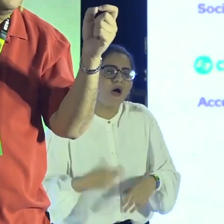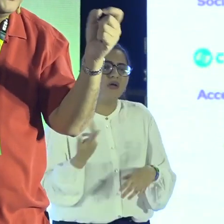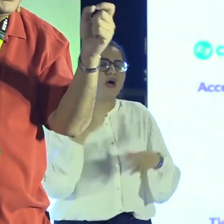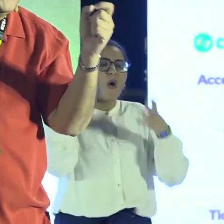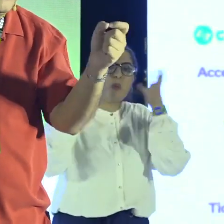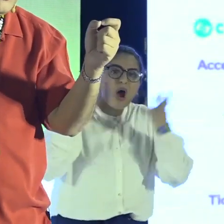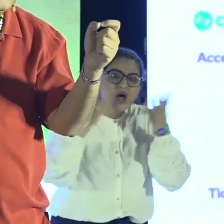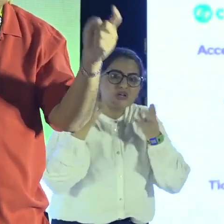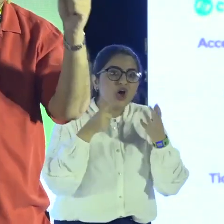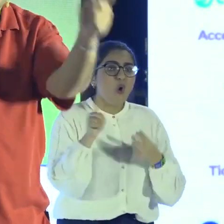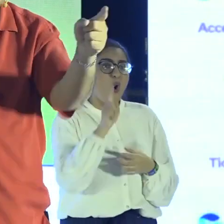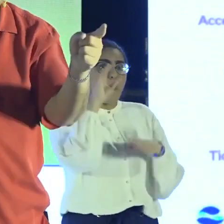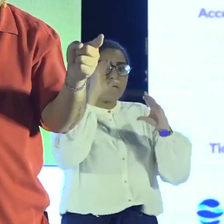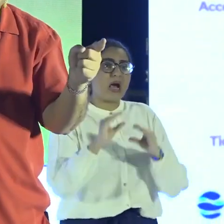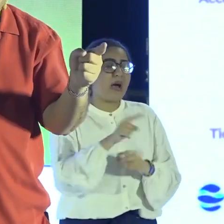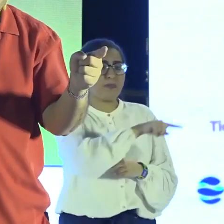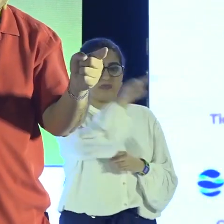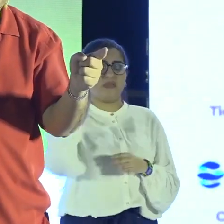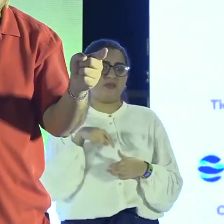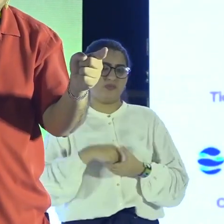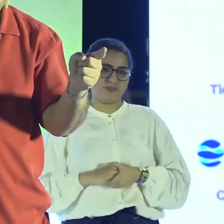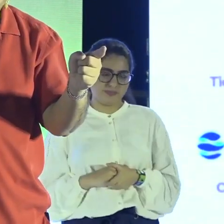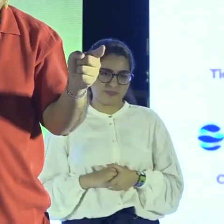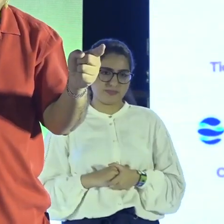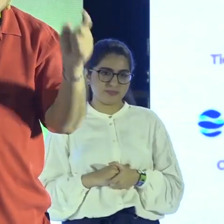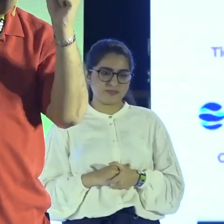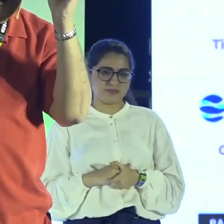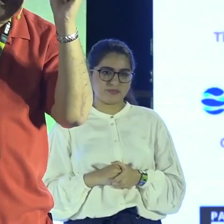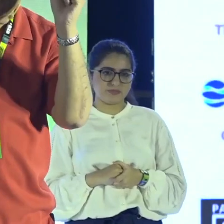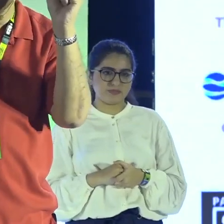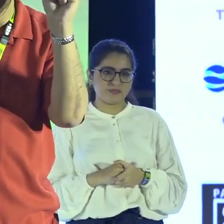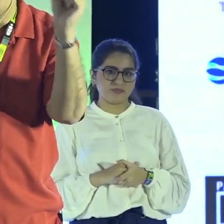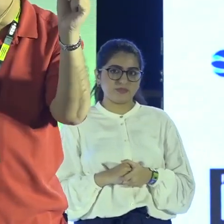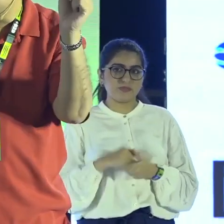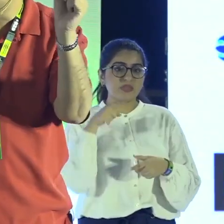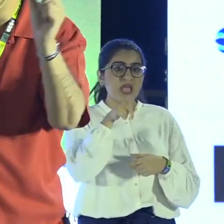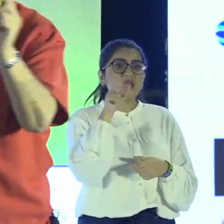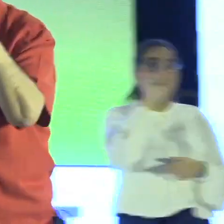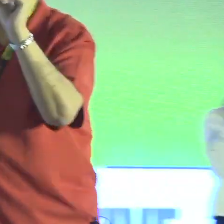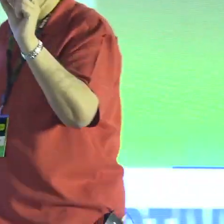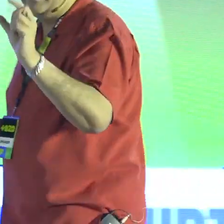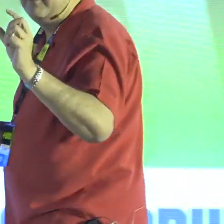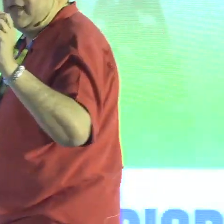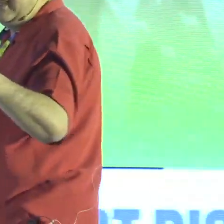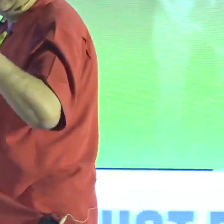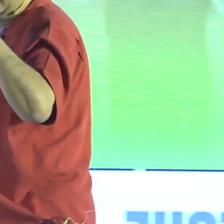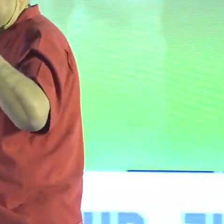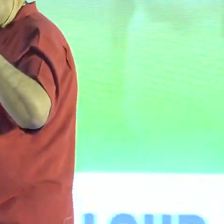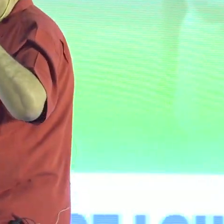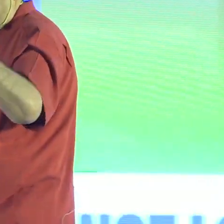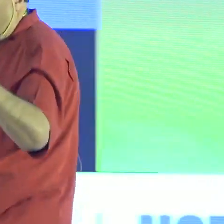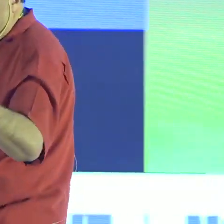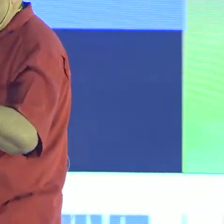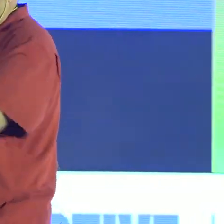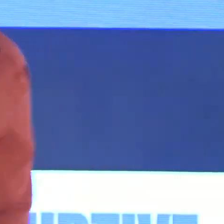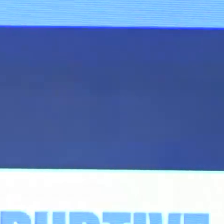in Pakistan. If you think you know youth, that will change in 10 minutes. Right? So the restlessness means that you have